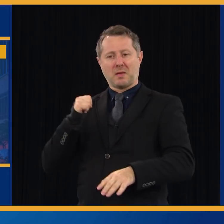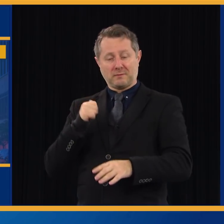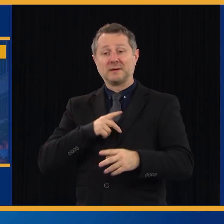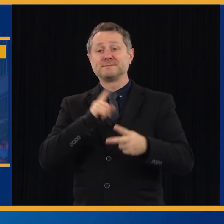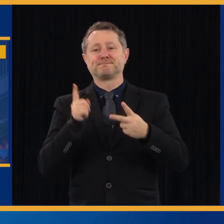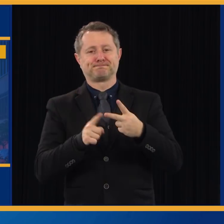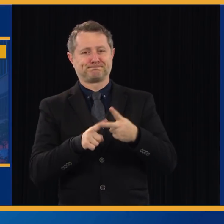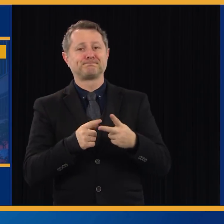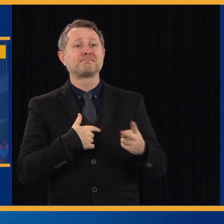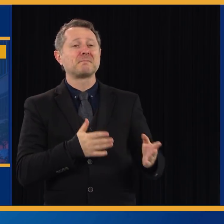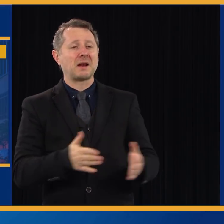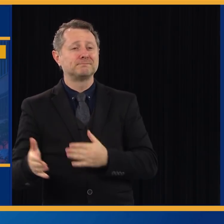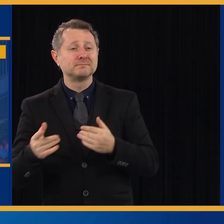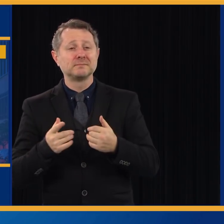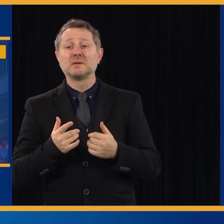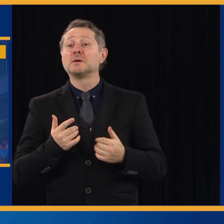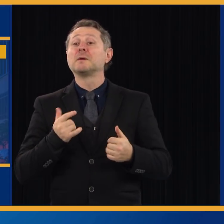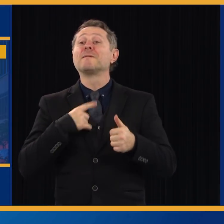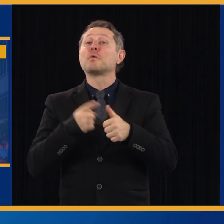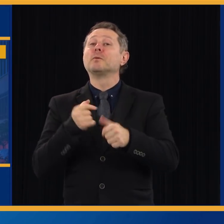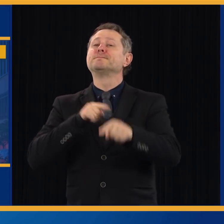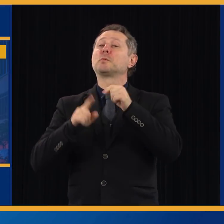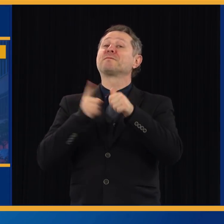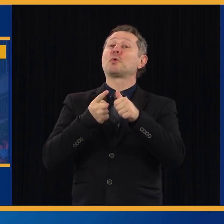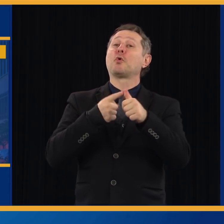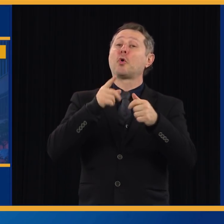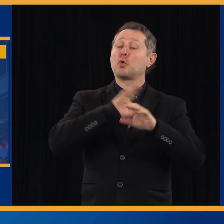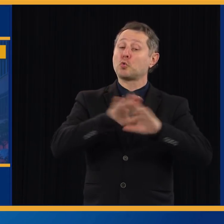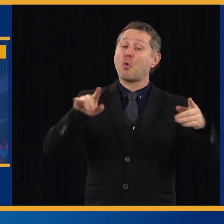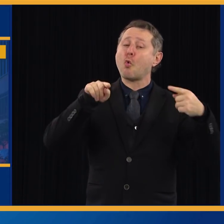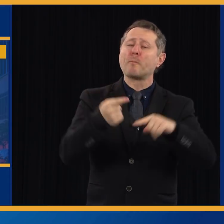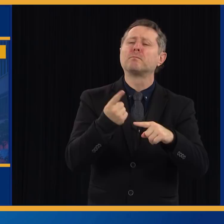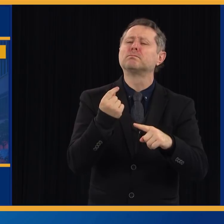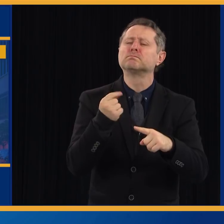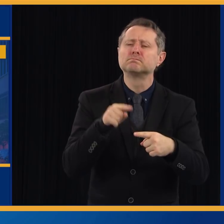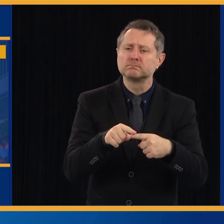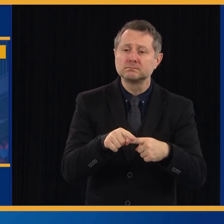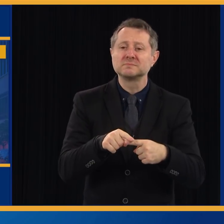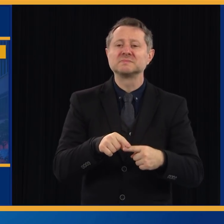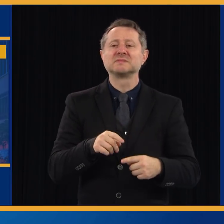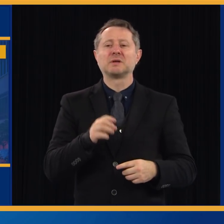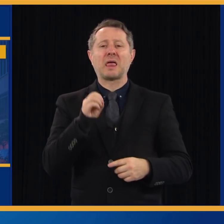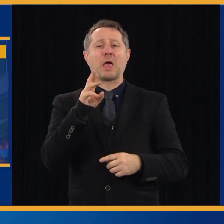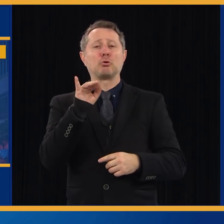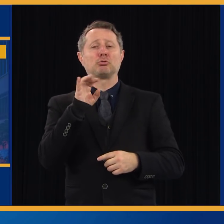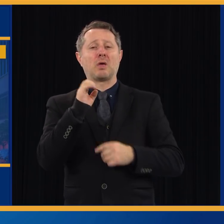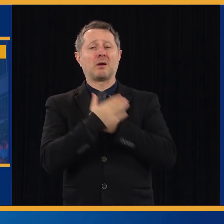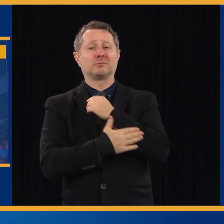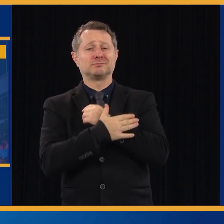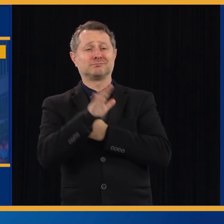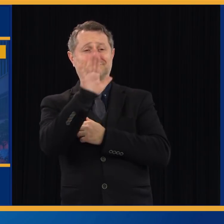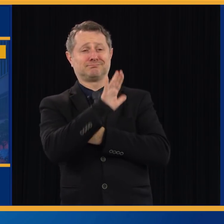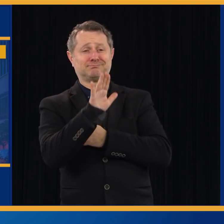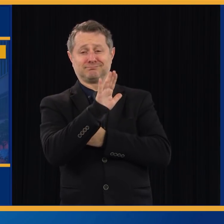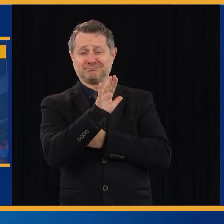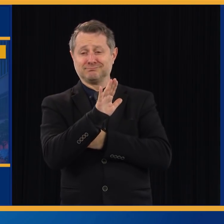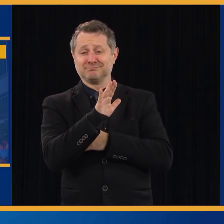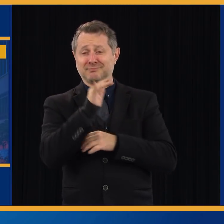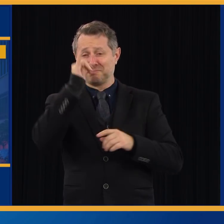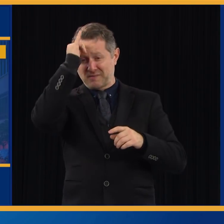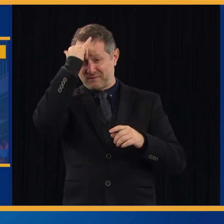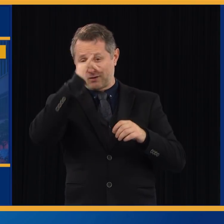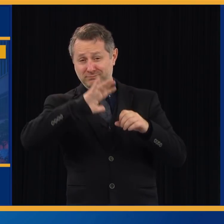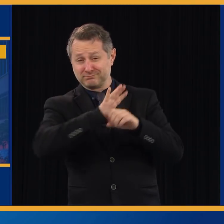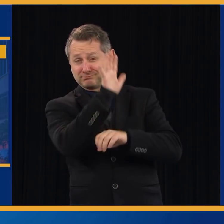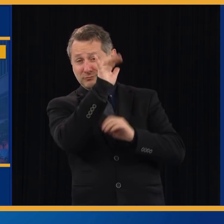harm, you take a place like Erie County, any region in the country or in a state that is still